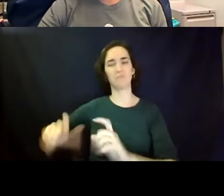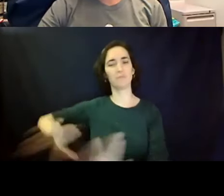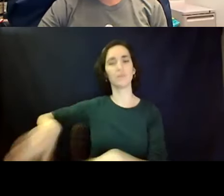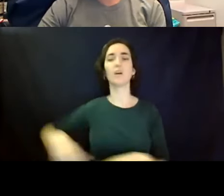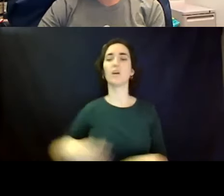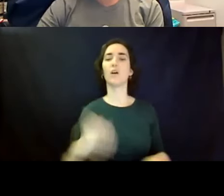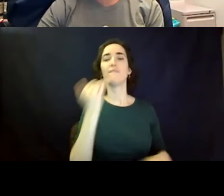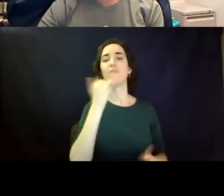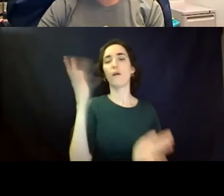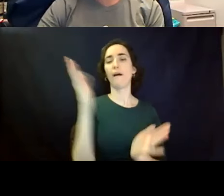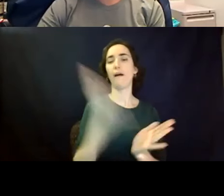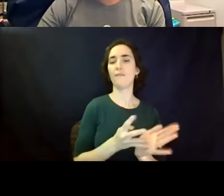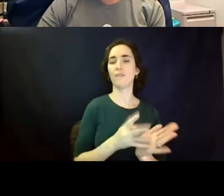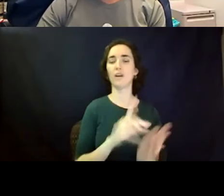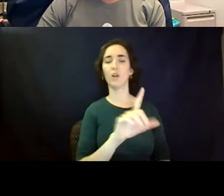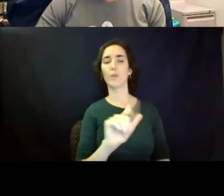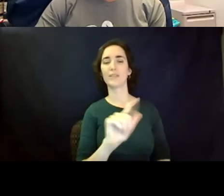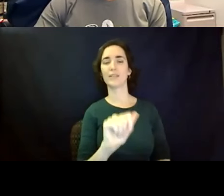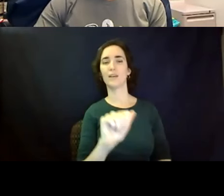Louisiana Alert